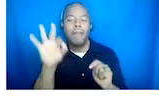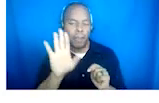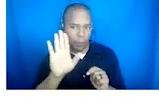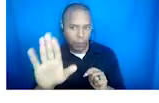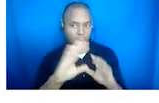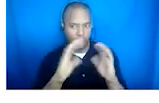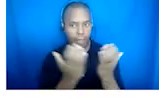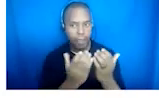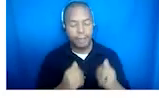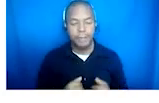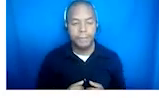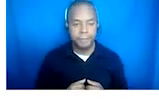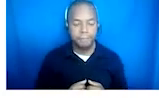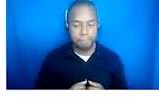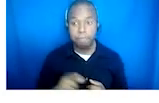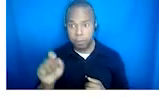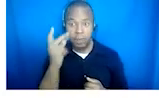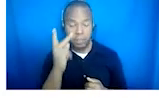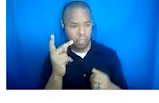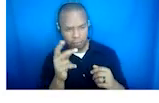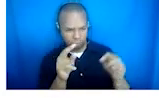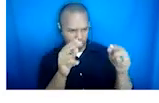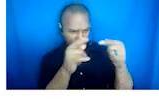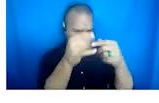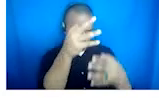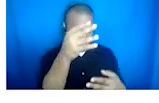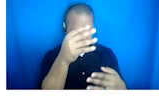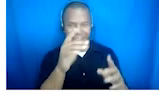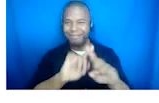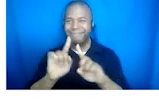class. Then you'll be able to see all of the different search